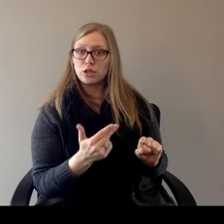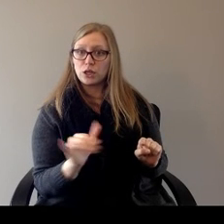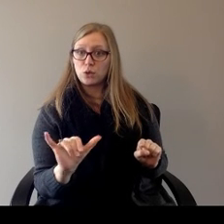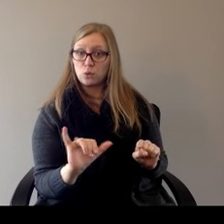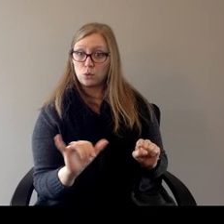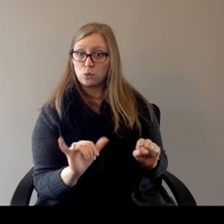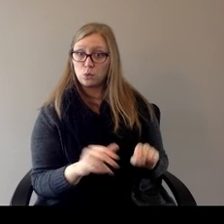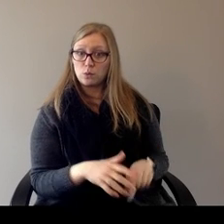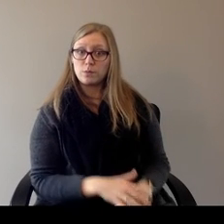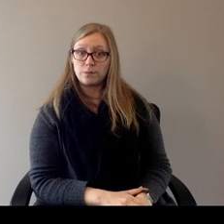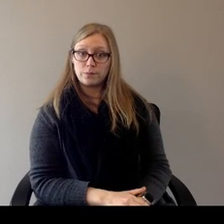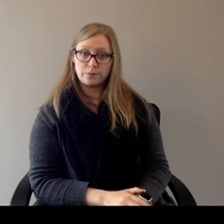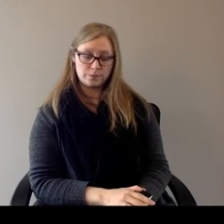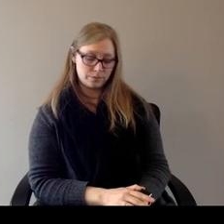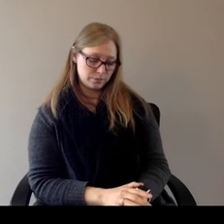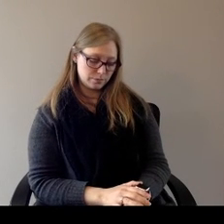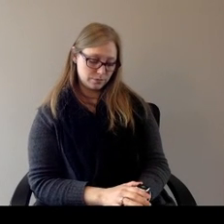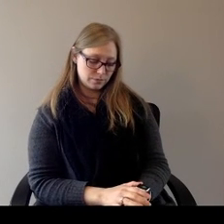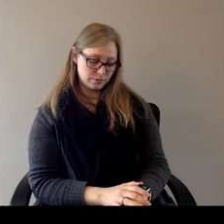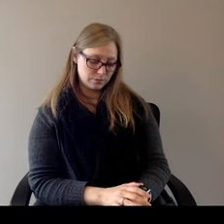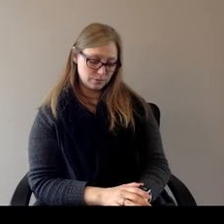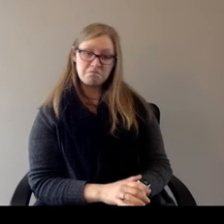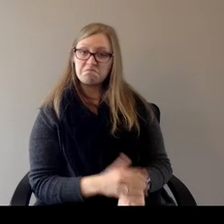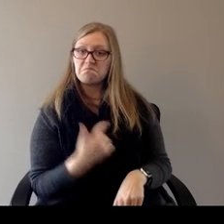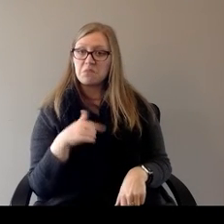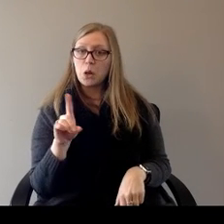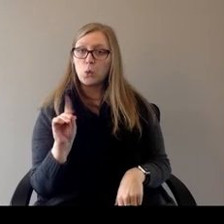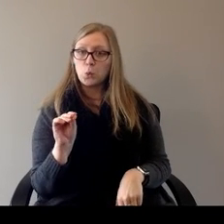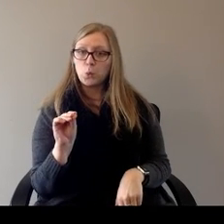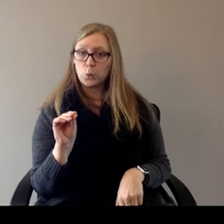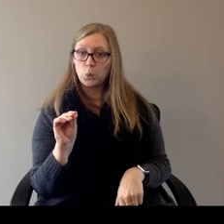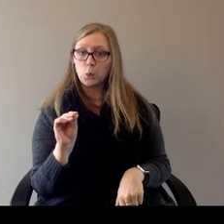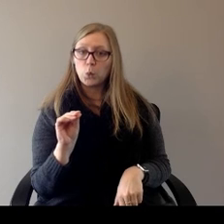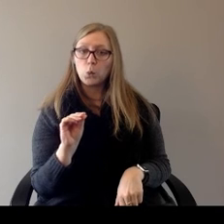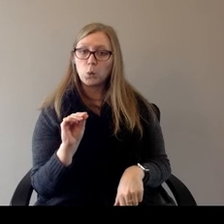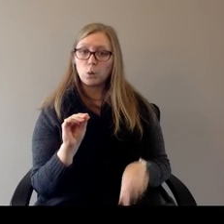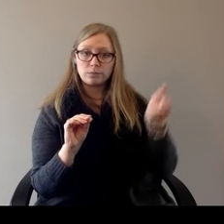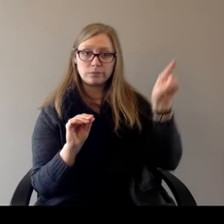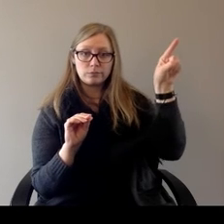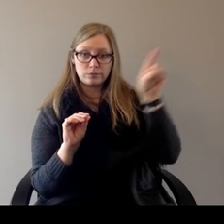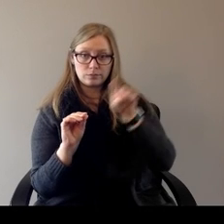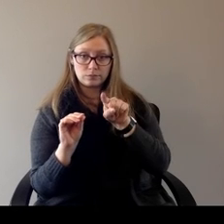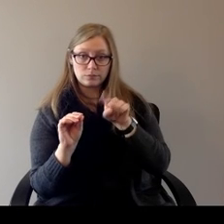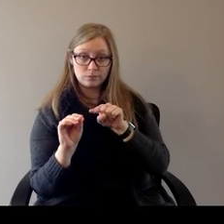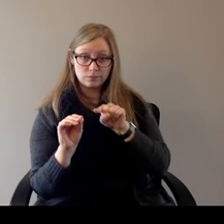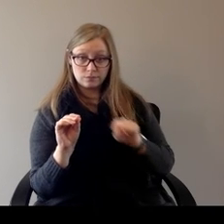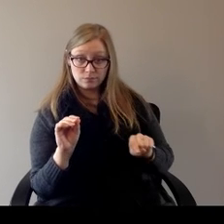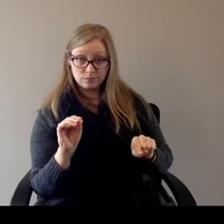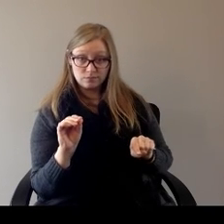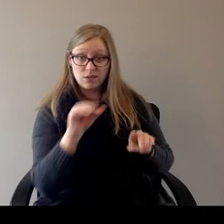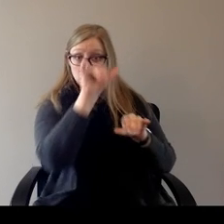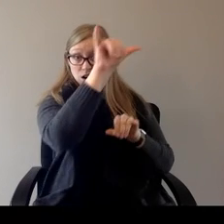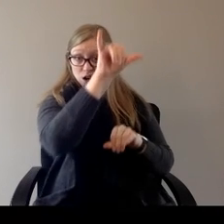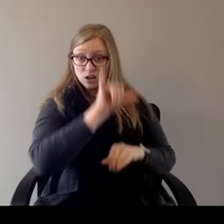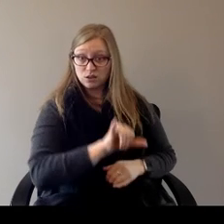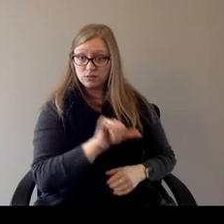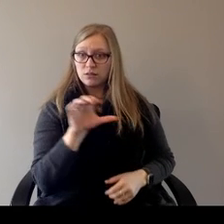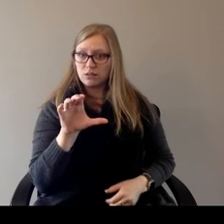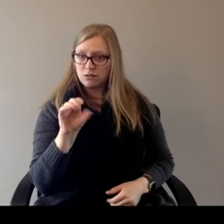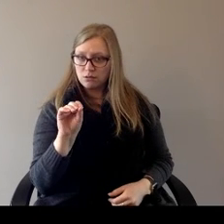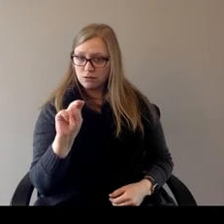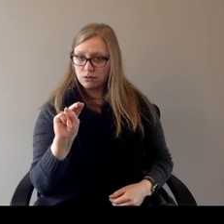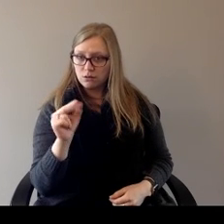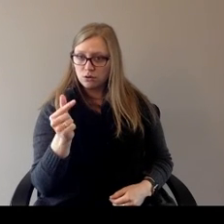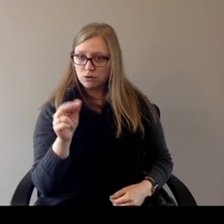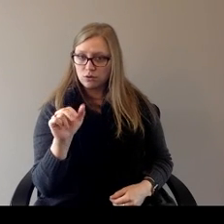16 minus 3, and I do. So those are congruent. And then I just have to check and see that when I put 4 in,